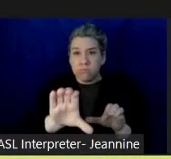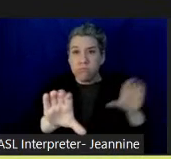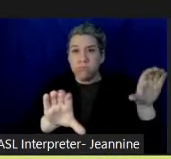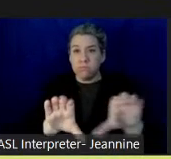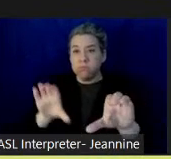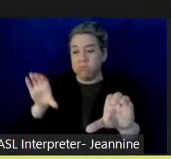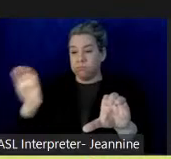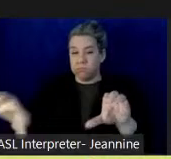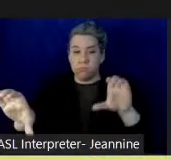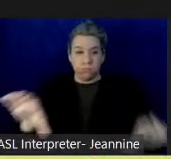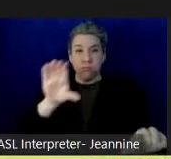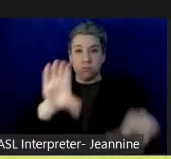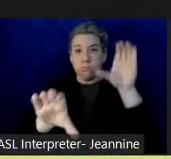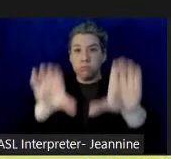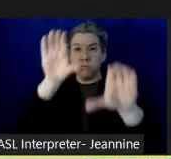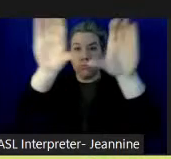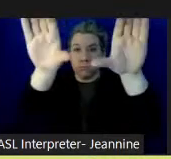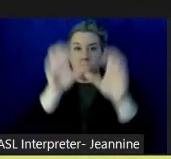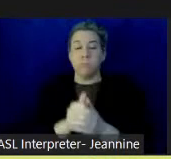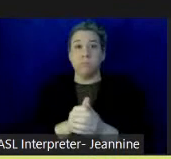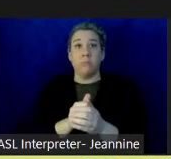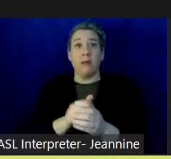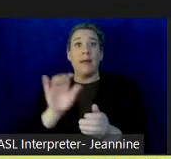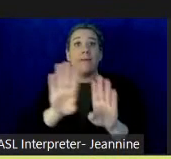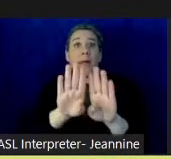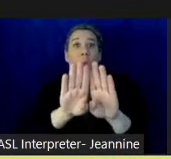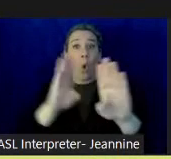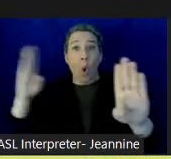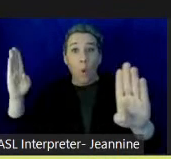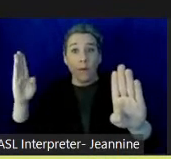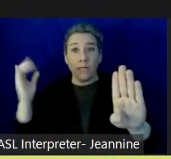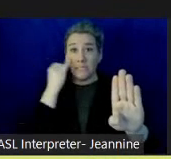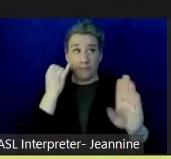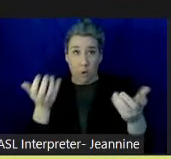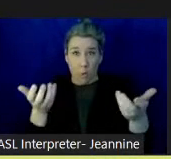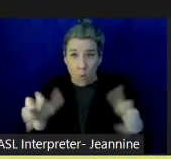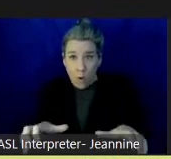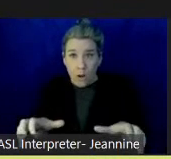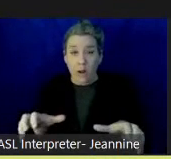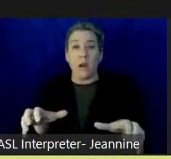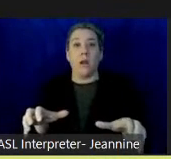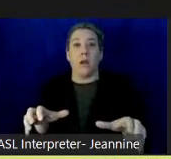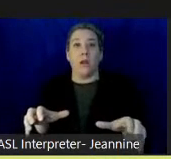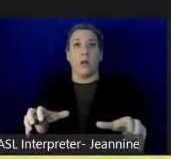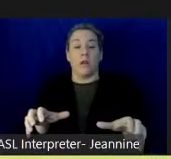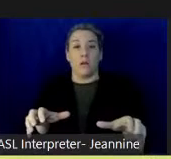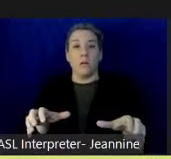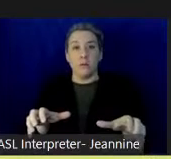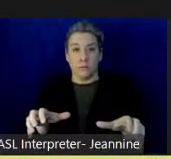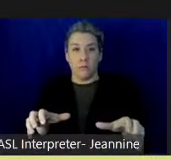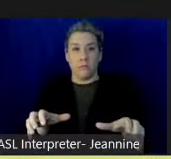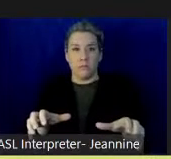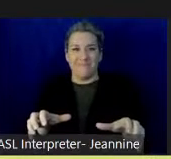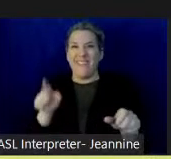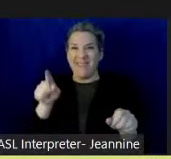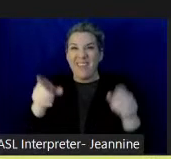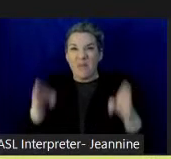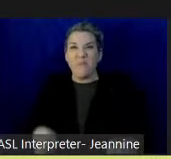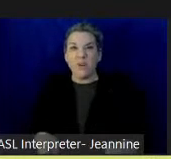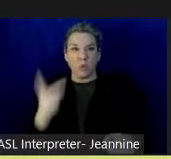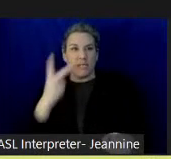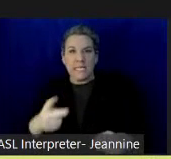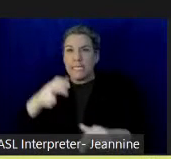barricade the doorway. If that door is to open when I don't want it to open, they're going to be confronted, just as this picture is demonstrating,